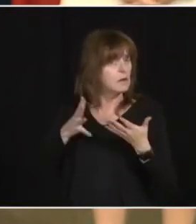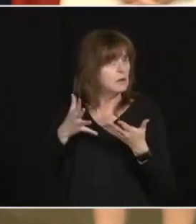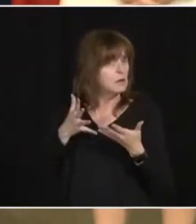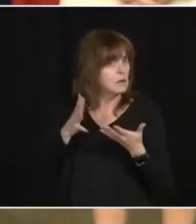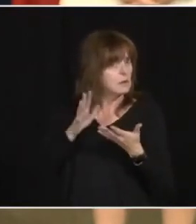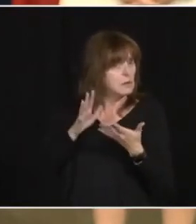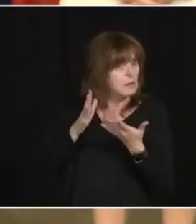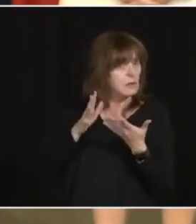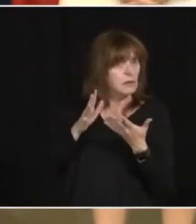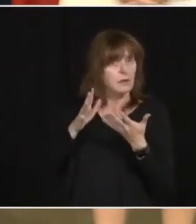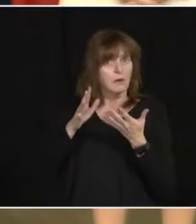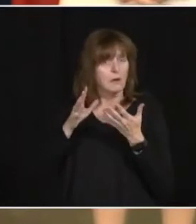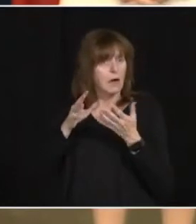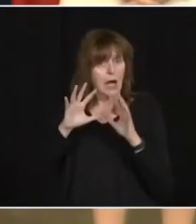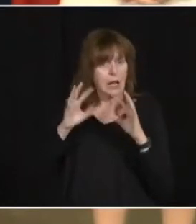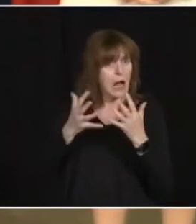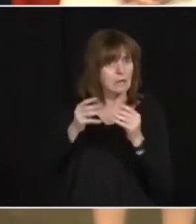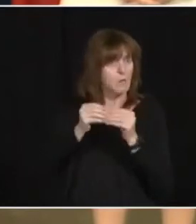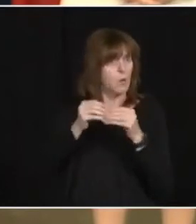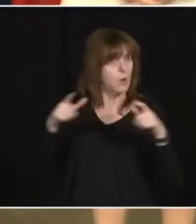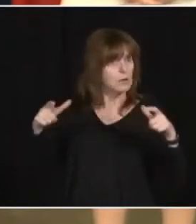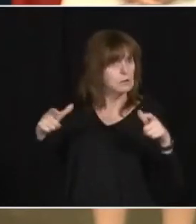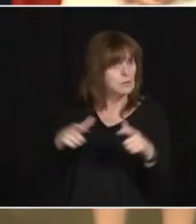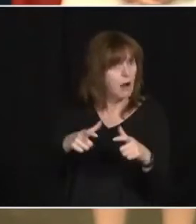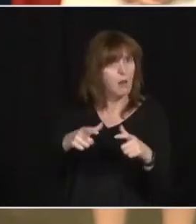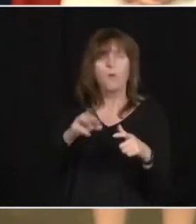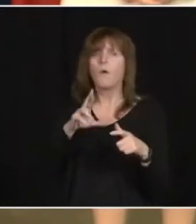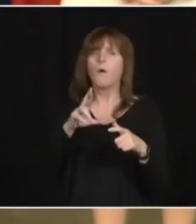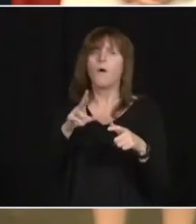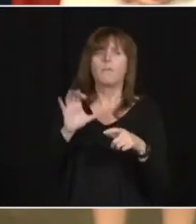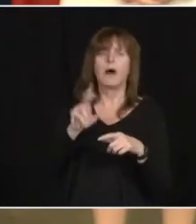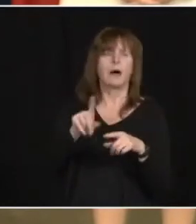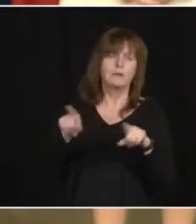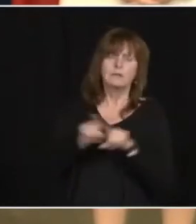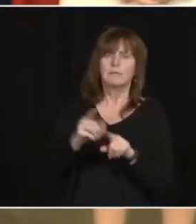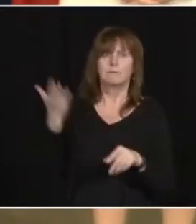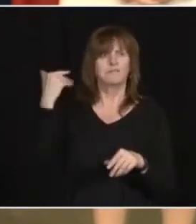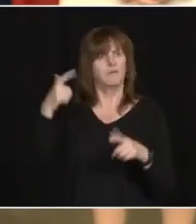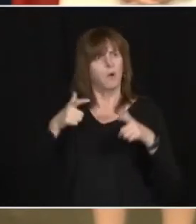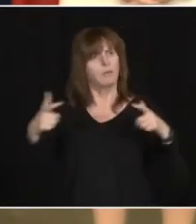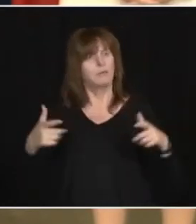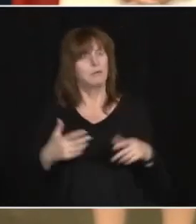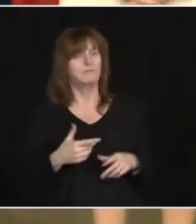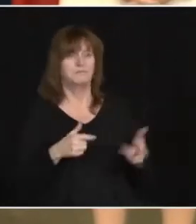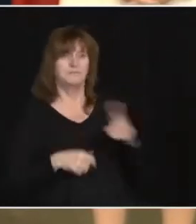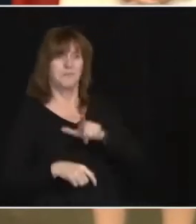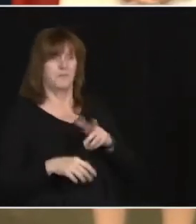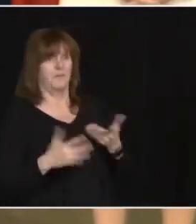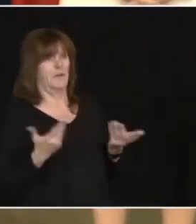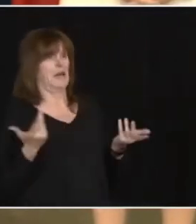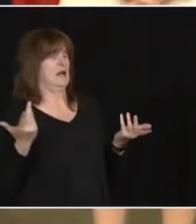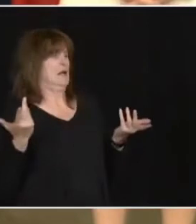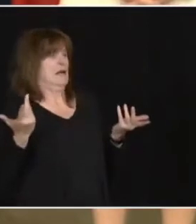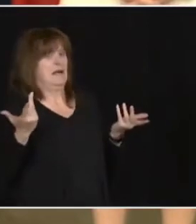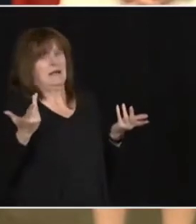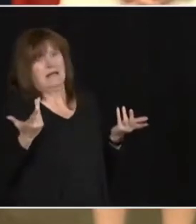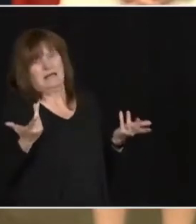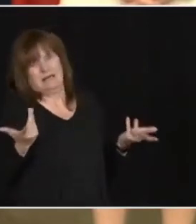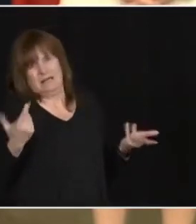at a time? Well, I think that's a little premature right now, James, but let's see what the minister